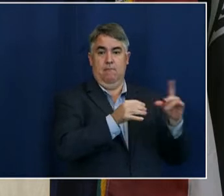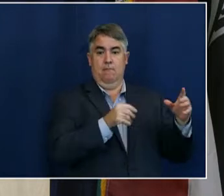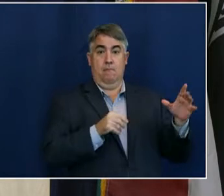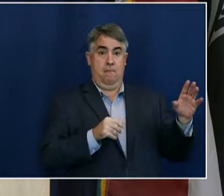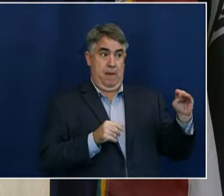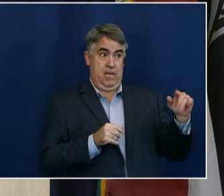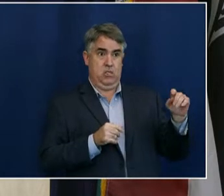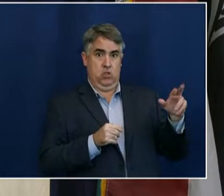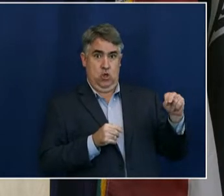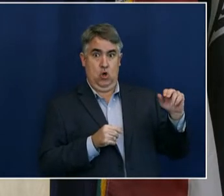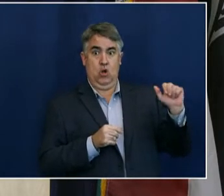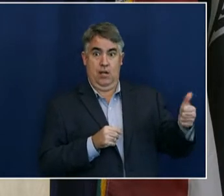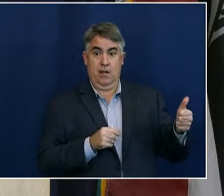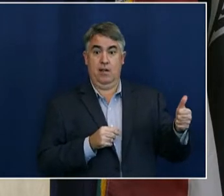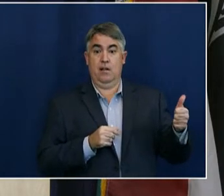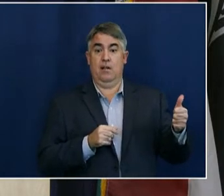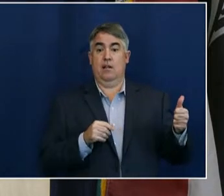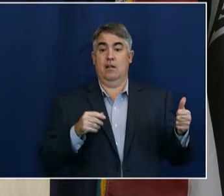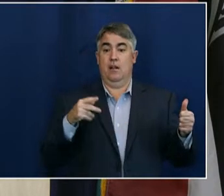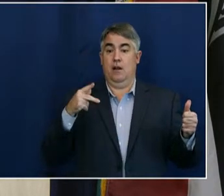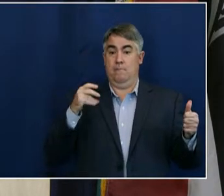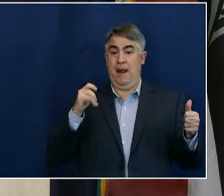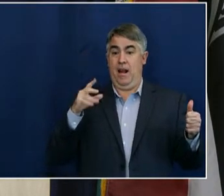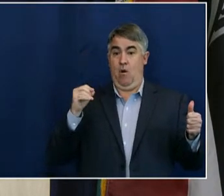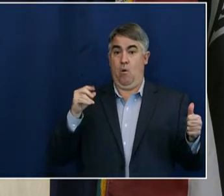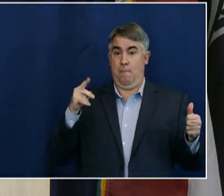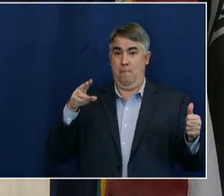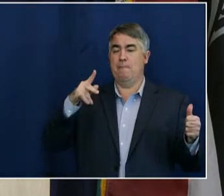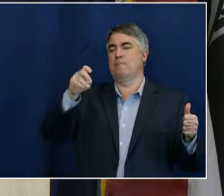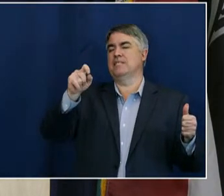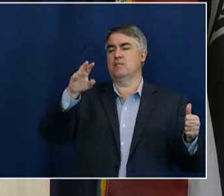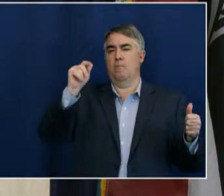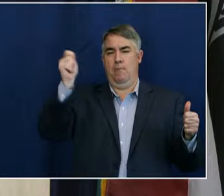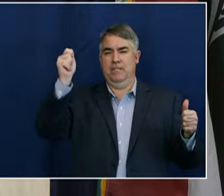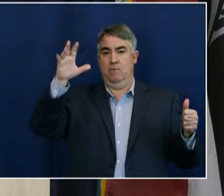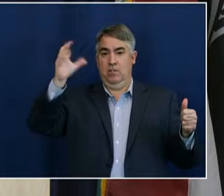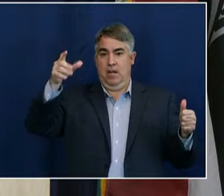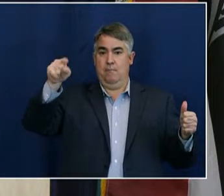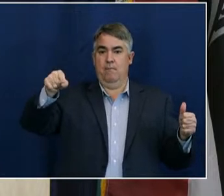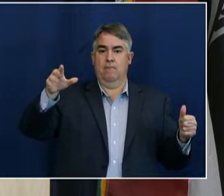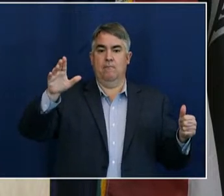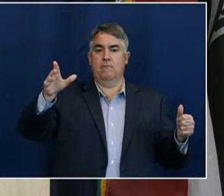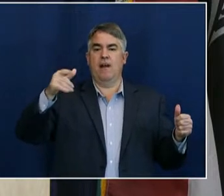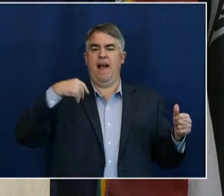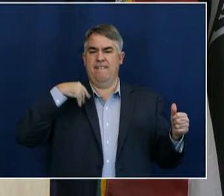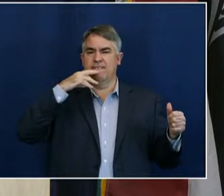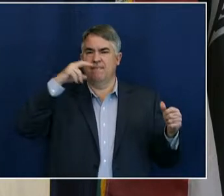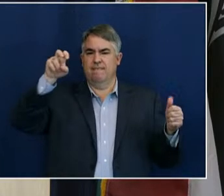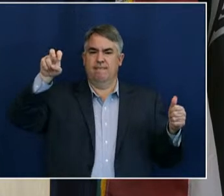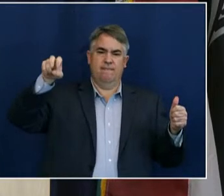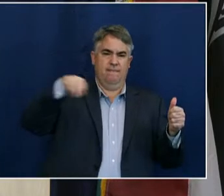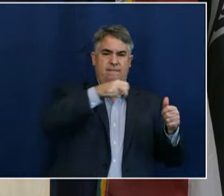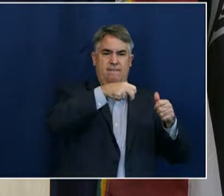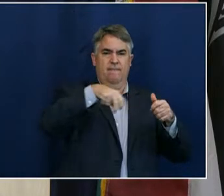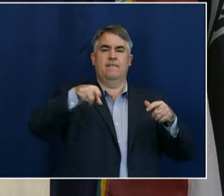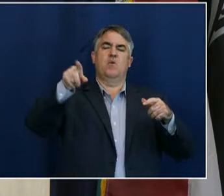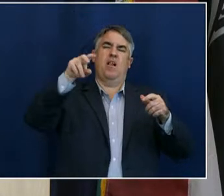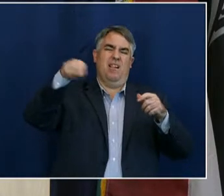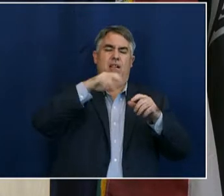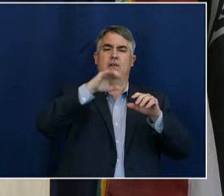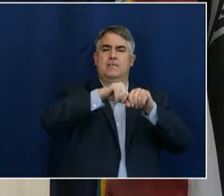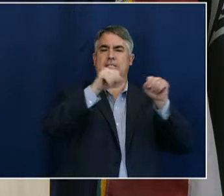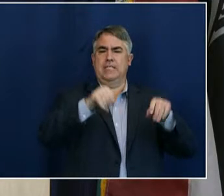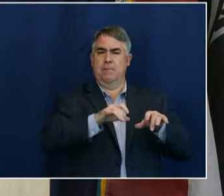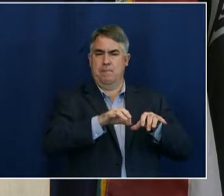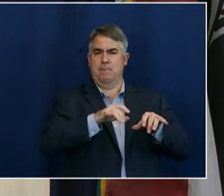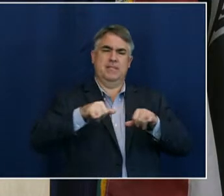migrating both Petco registration and Chula Vista registration into My Turn. And the aim is so that every one of our sites is scheduled